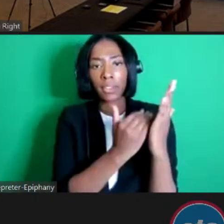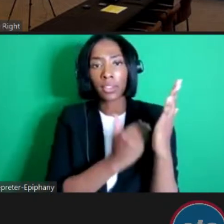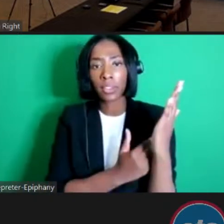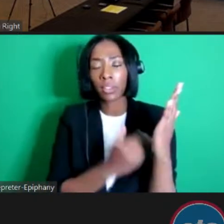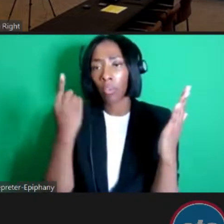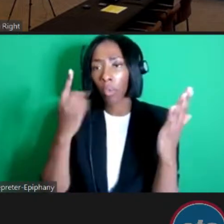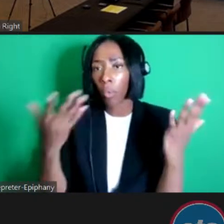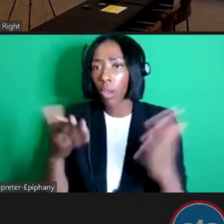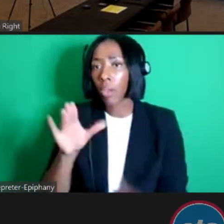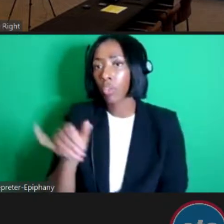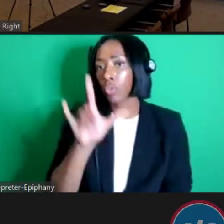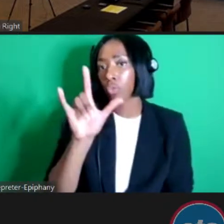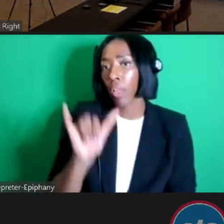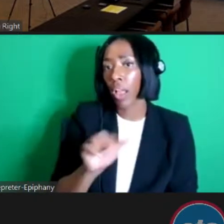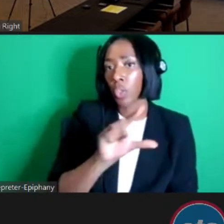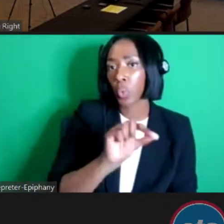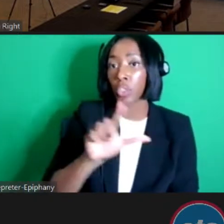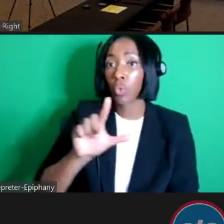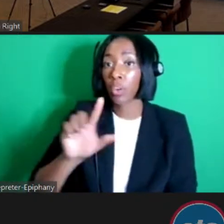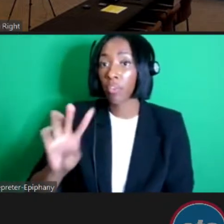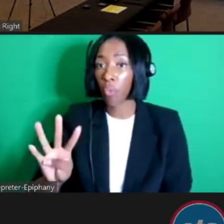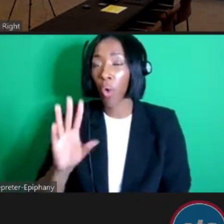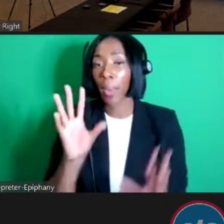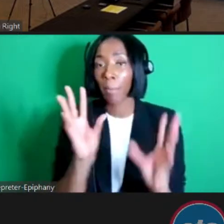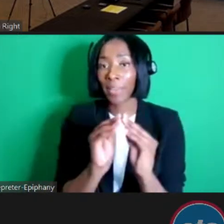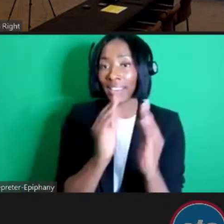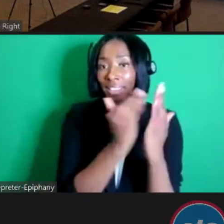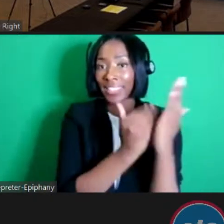July 2024 meeting agenda?